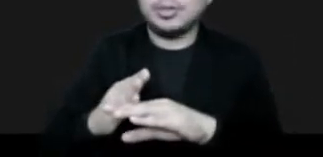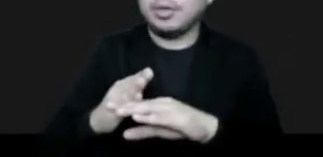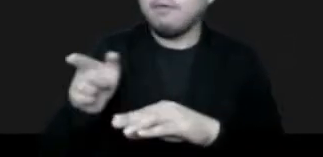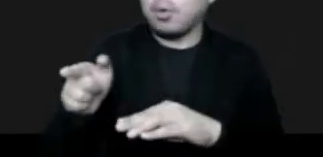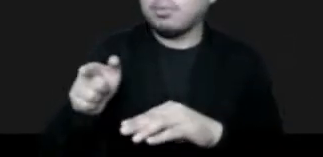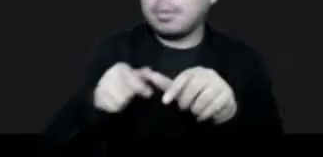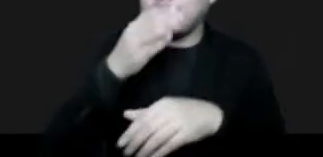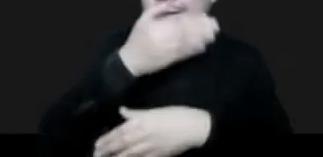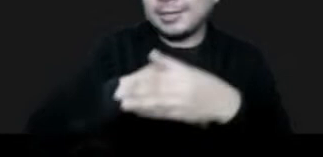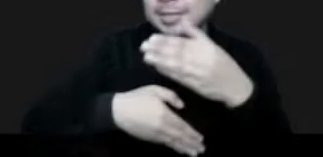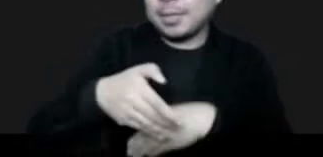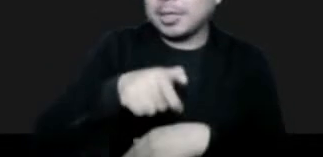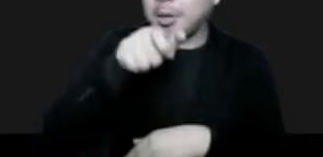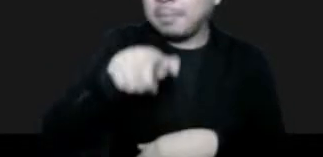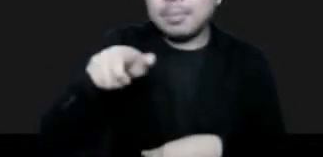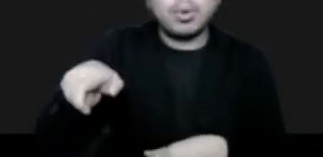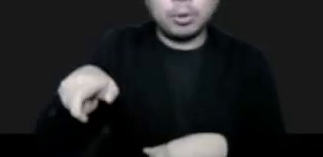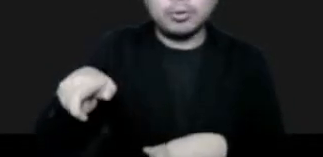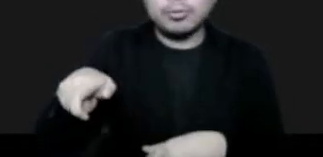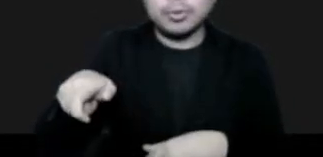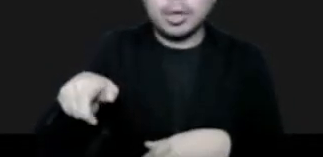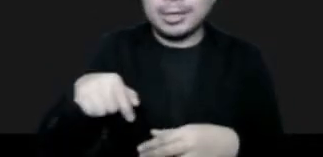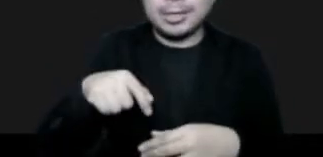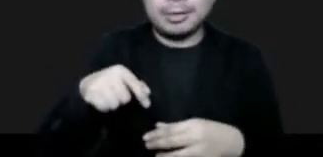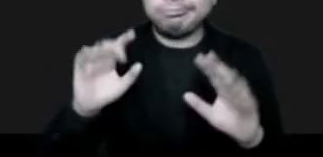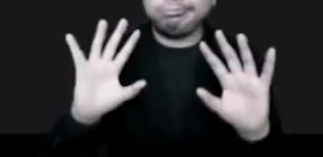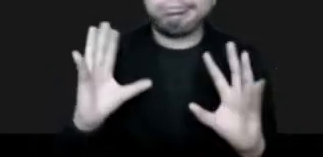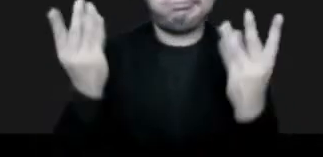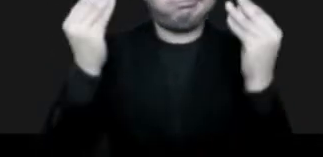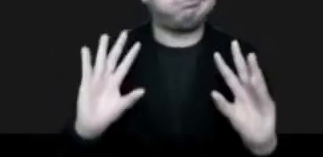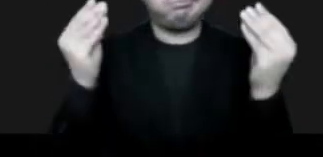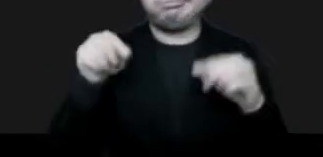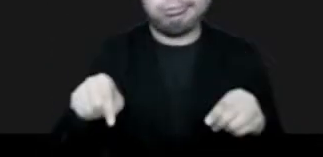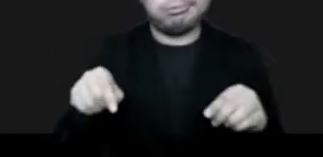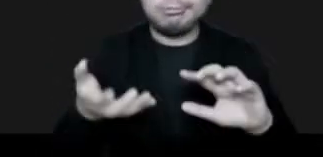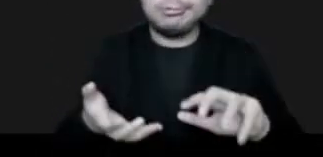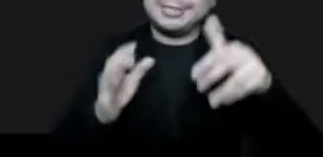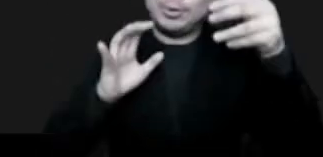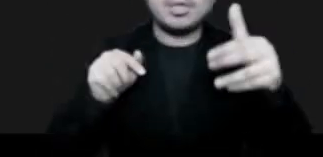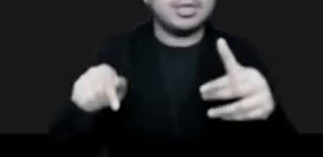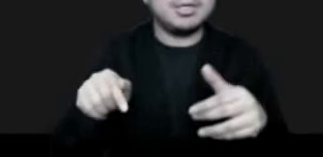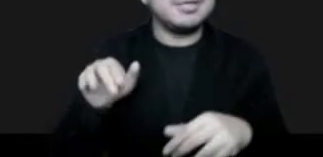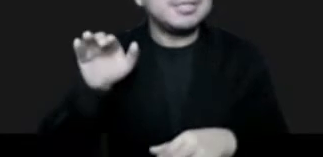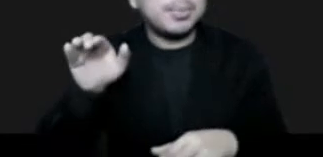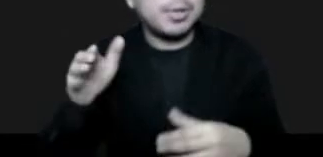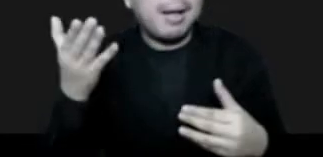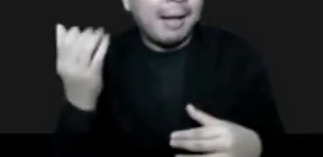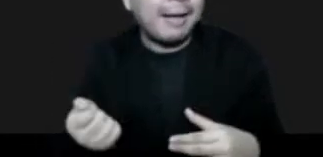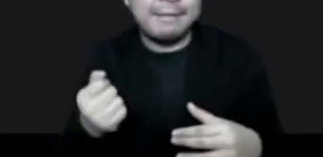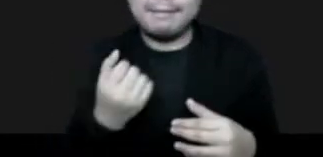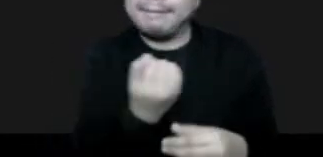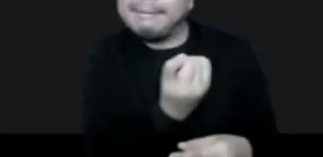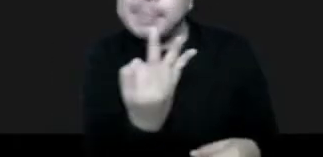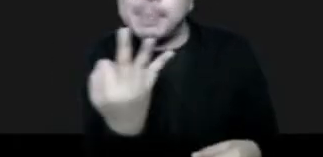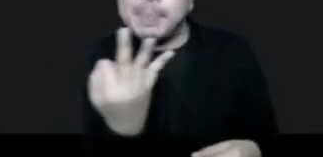during disasters. In Zimbabwe, we've had several disasters that were of major